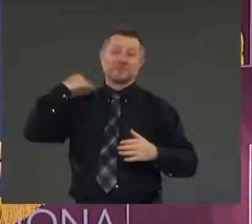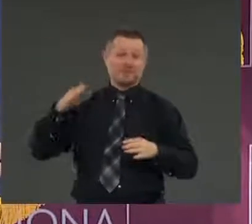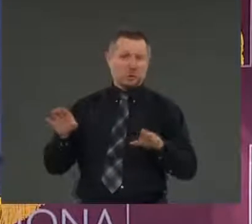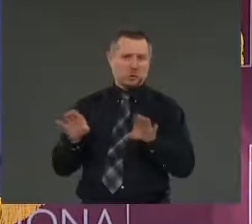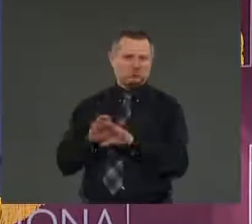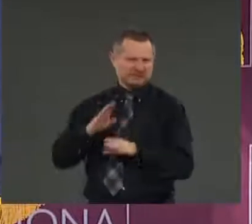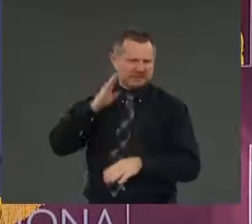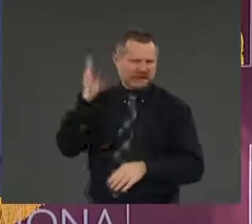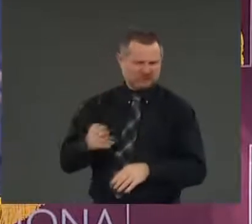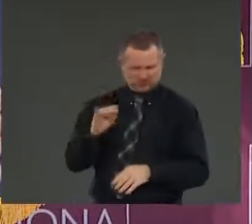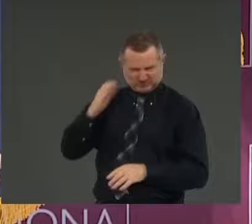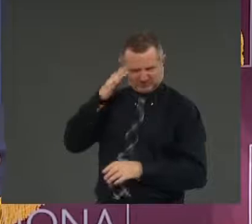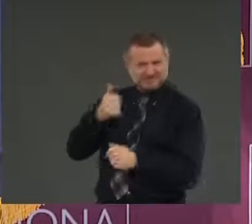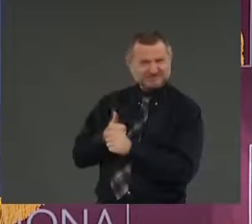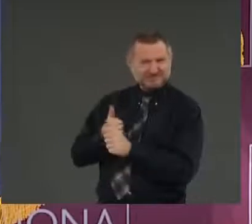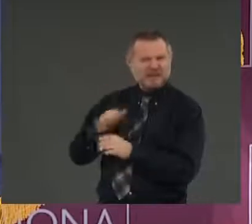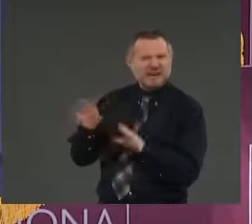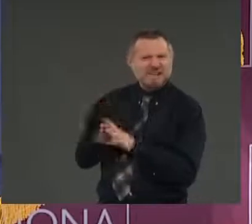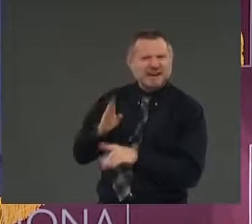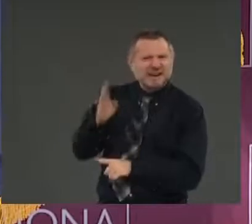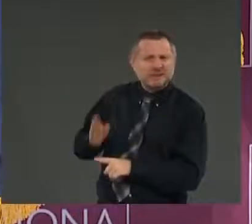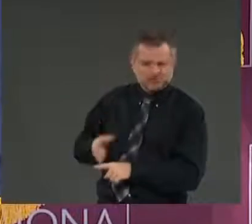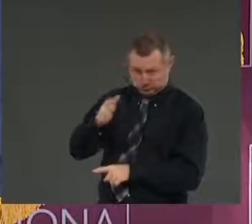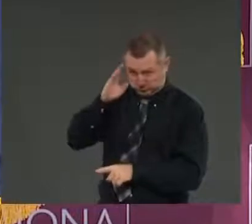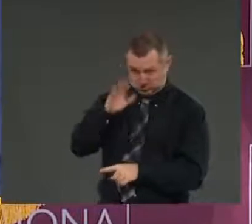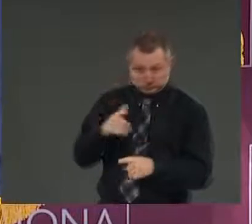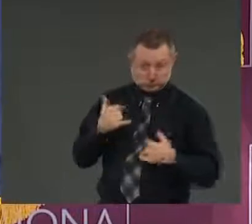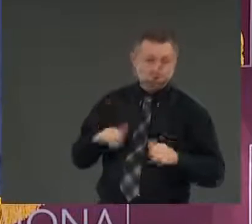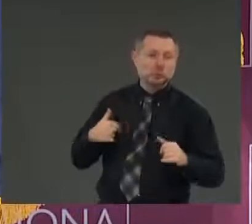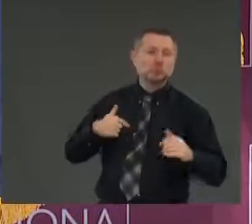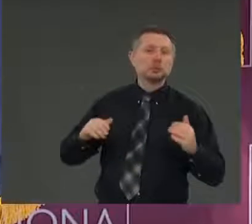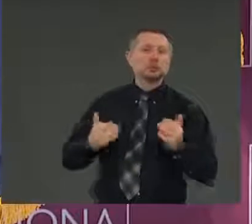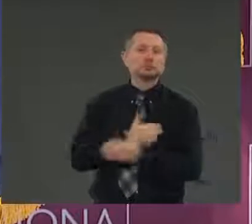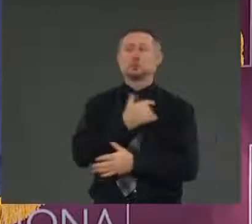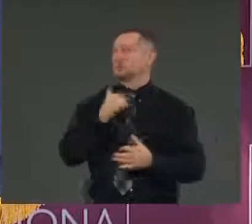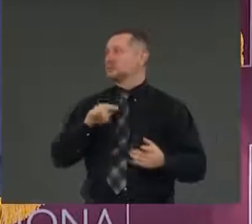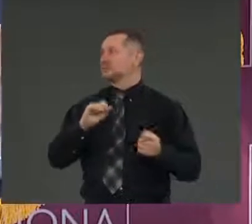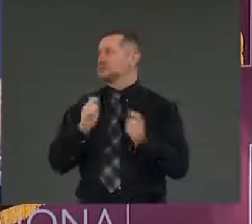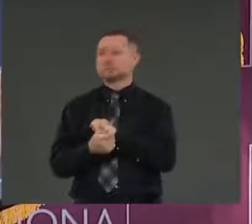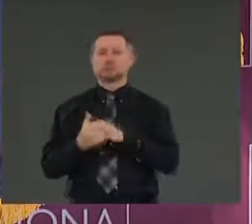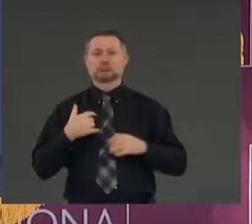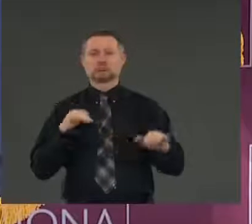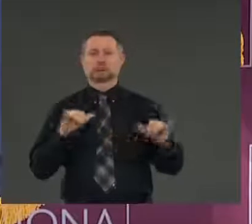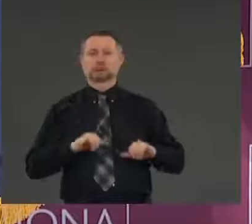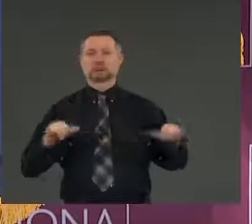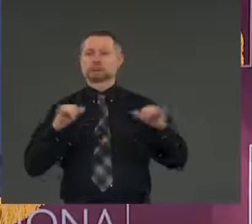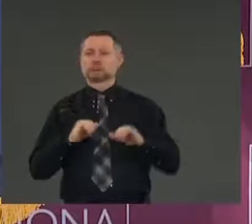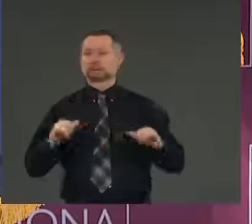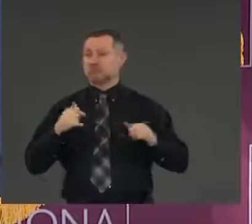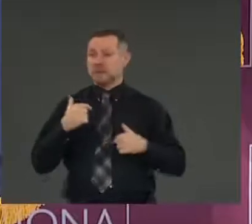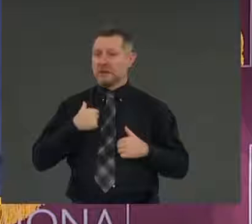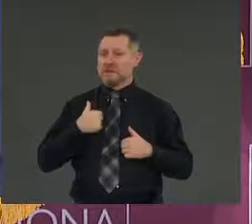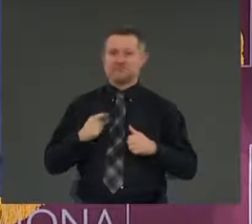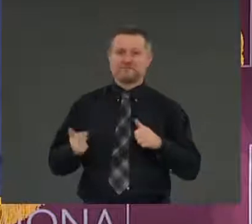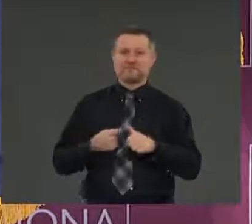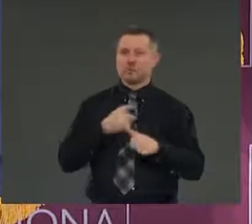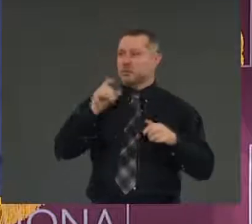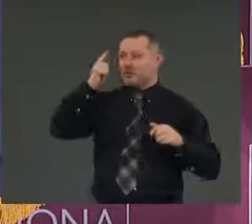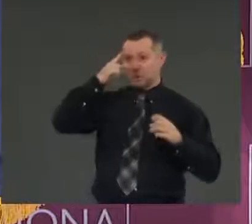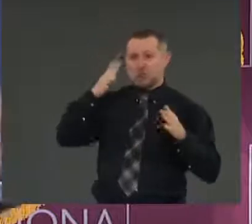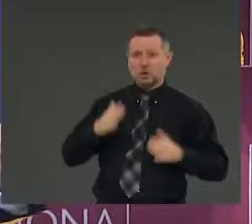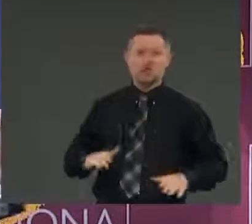New York City. Nobody closed down New York City in history. That'll be my claim to fame. First governor